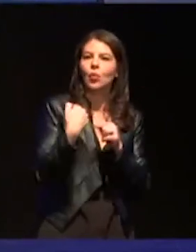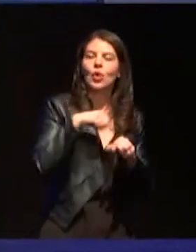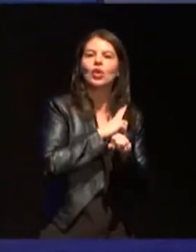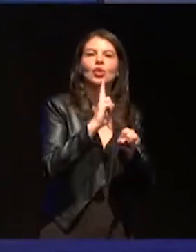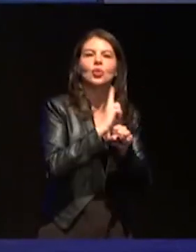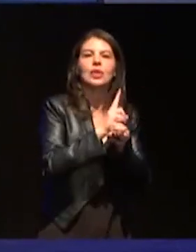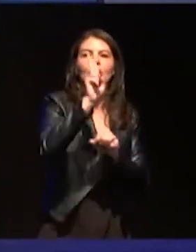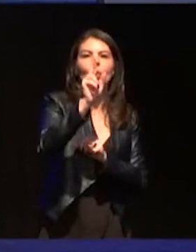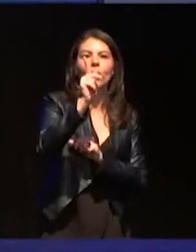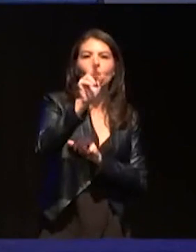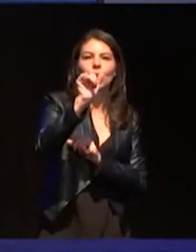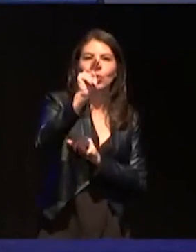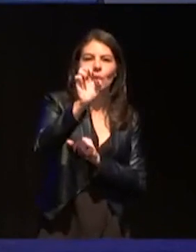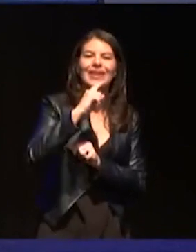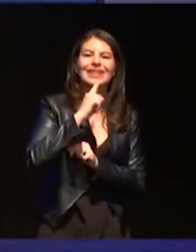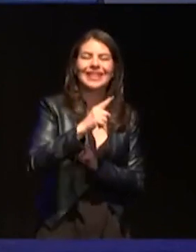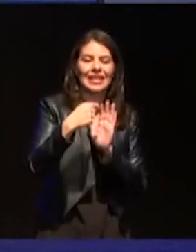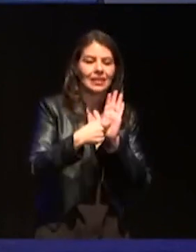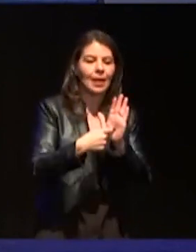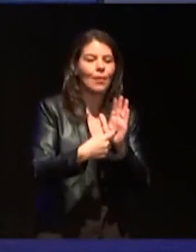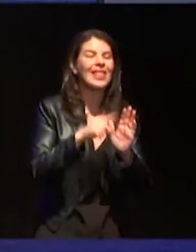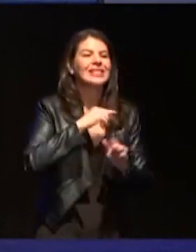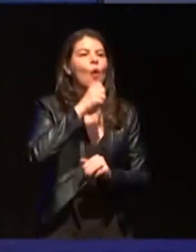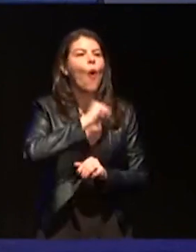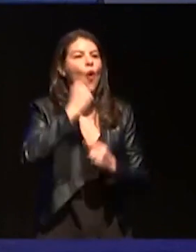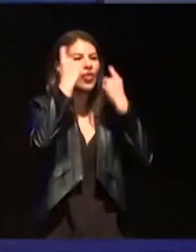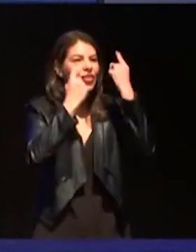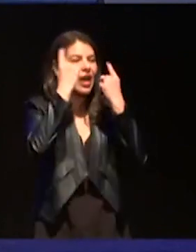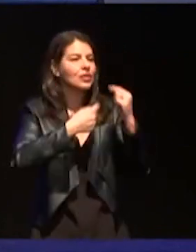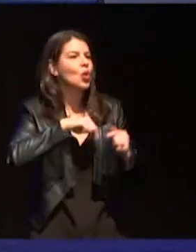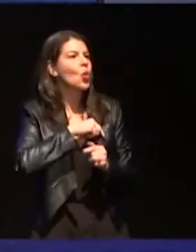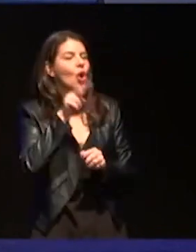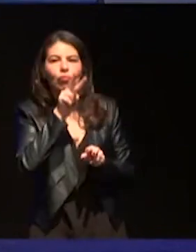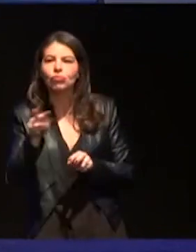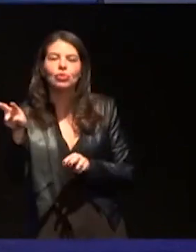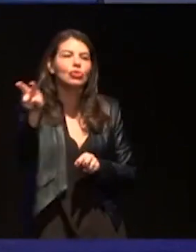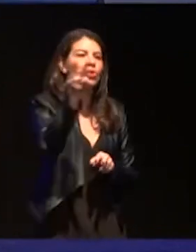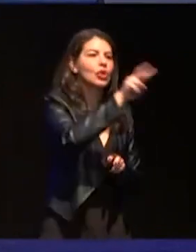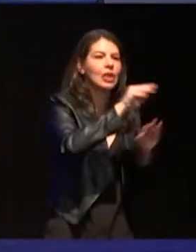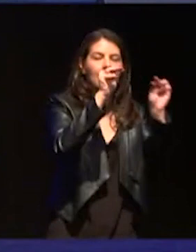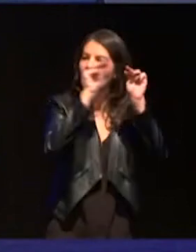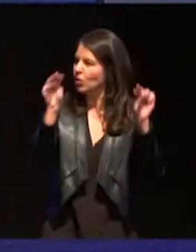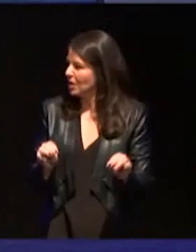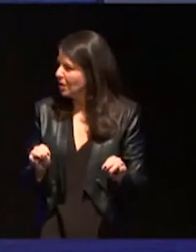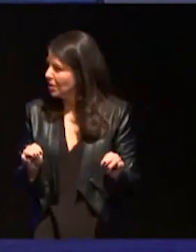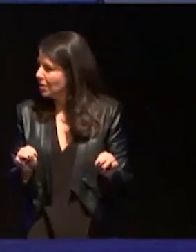example. That's an old thought form. So we're walking around looking at a museum. They're still doing